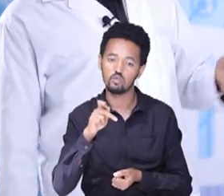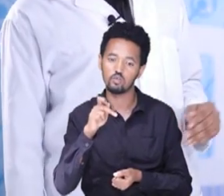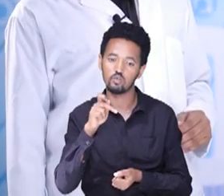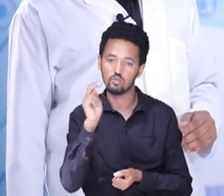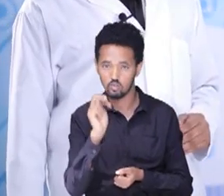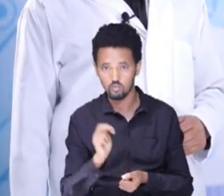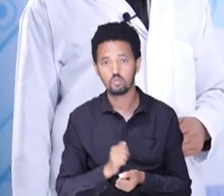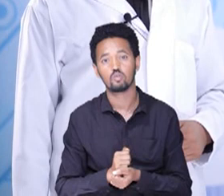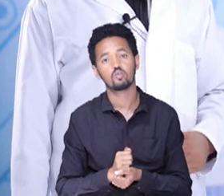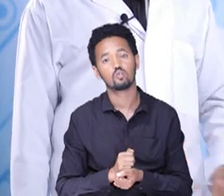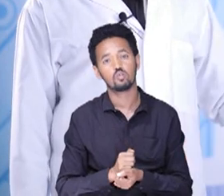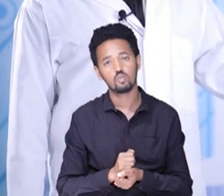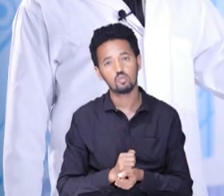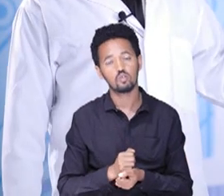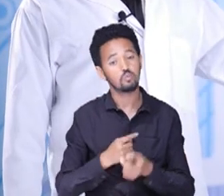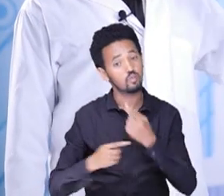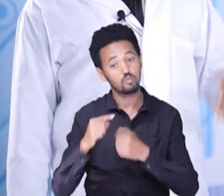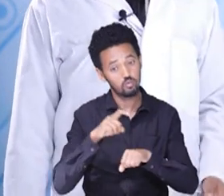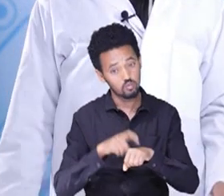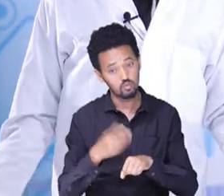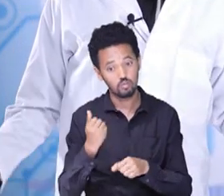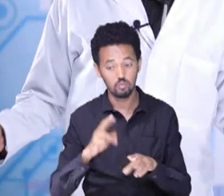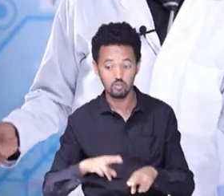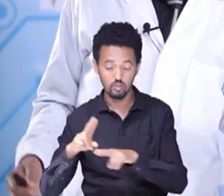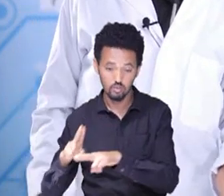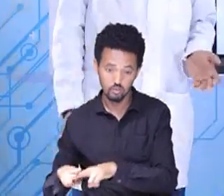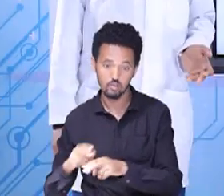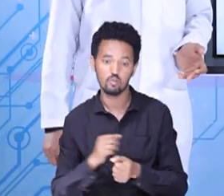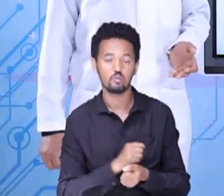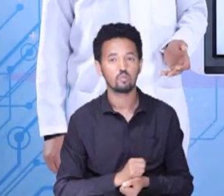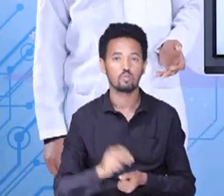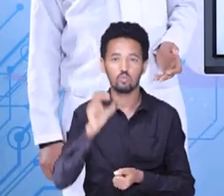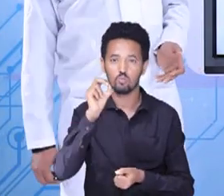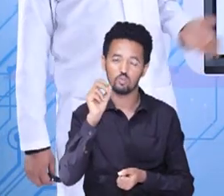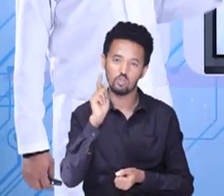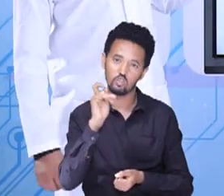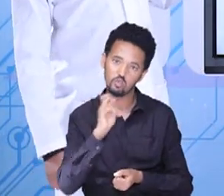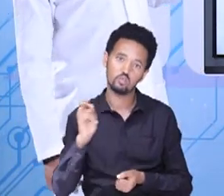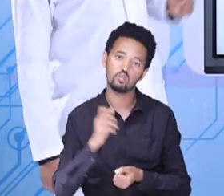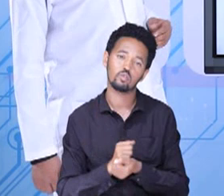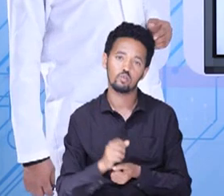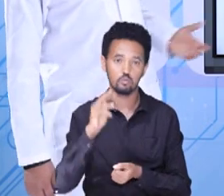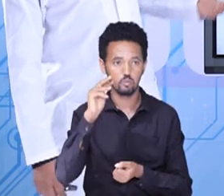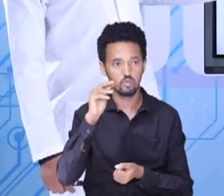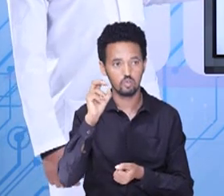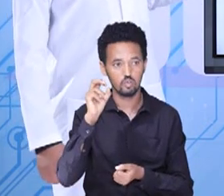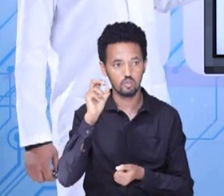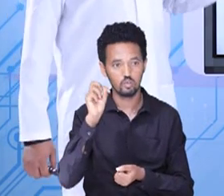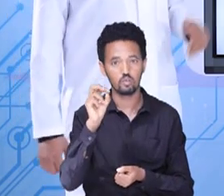manufacturing industry established in 1954. It set up two major cities at Wanji and Matara. It produced